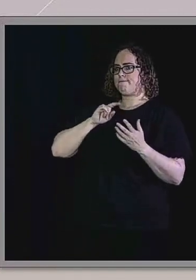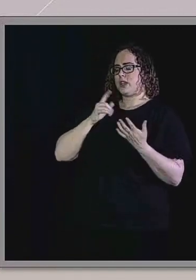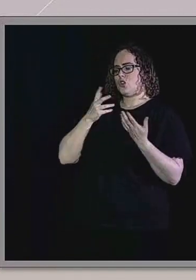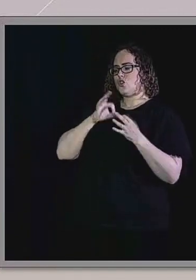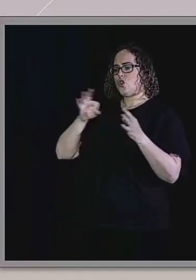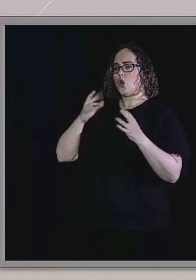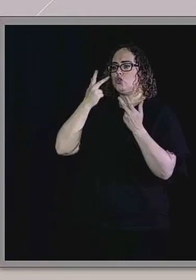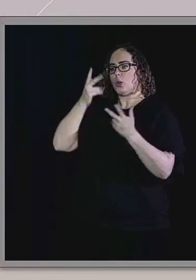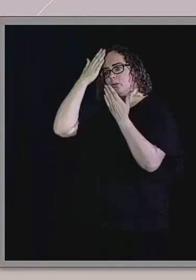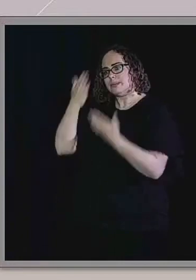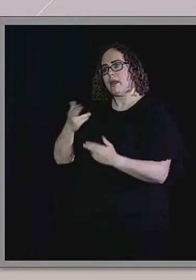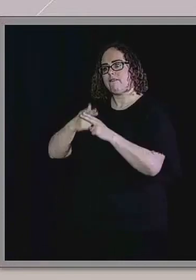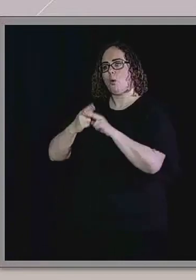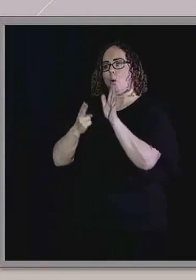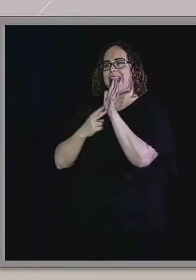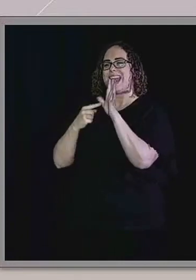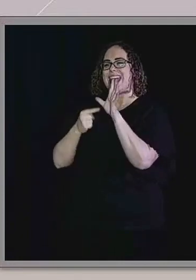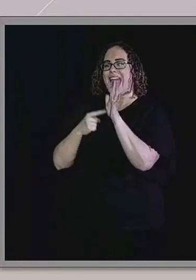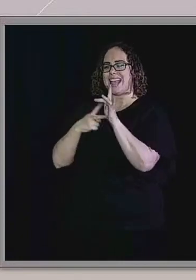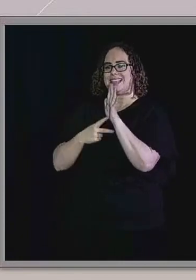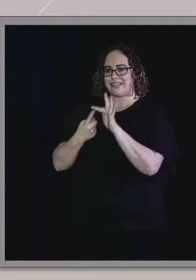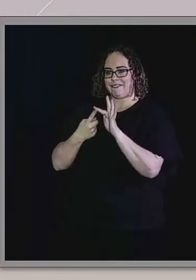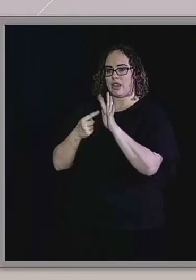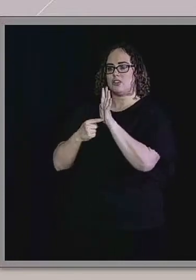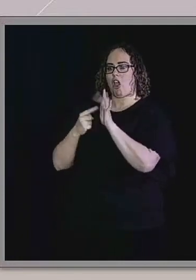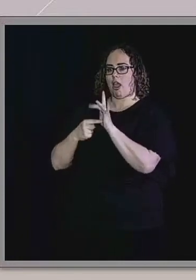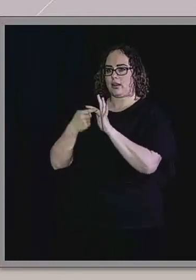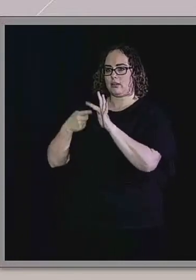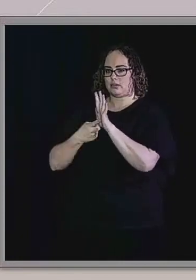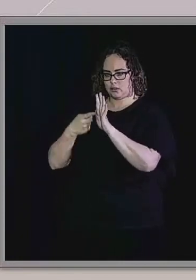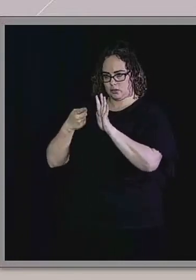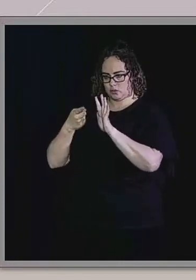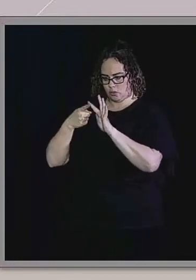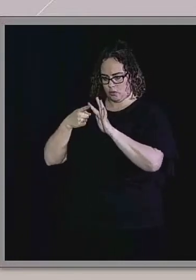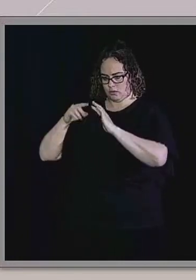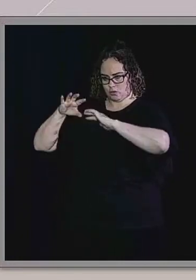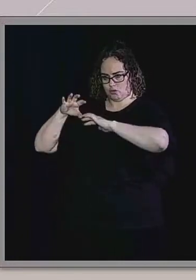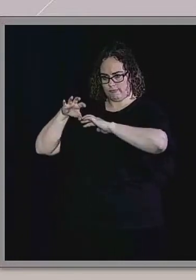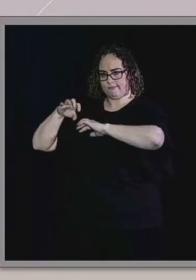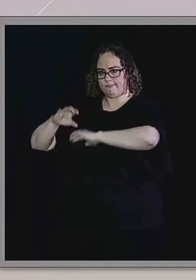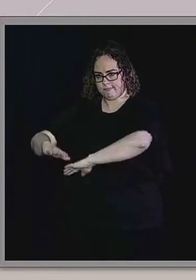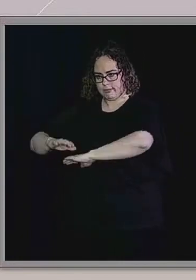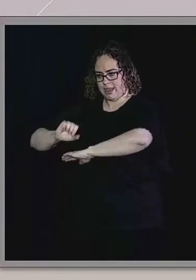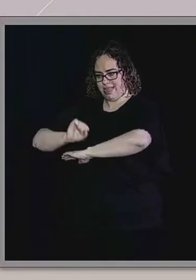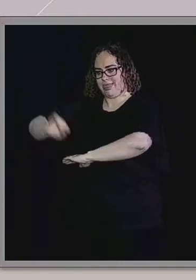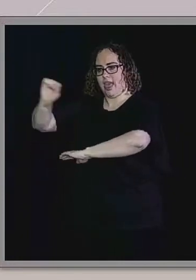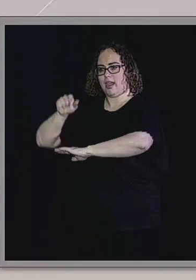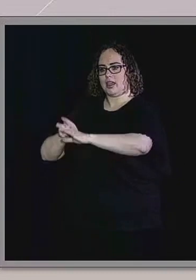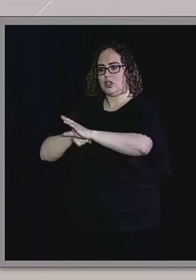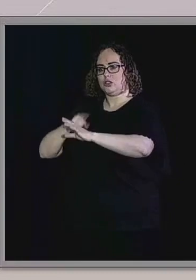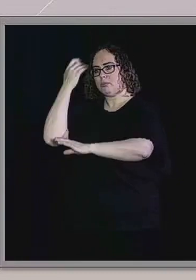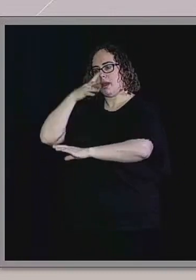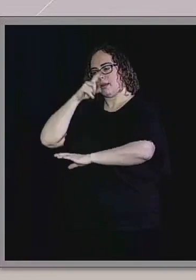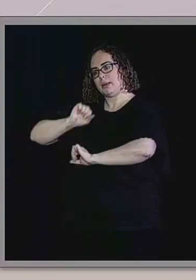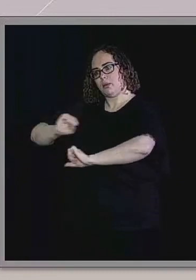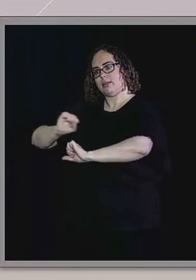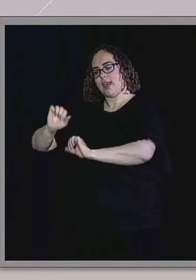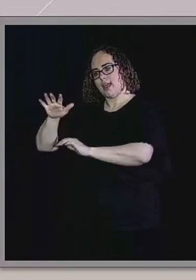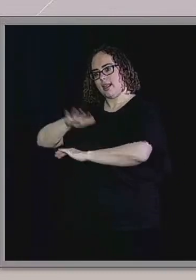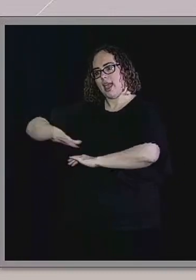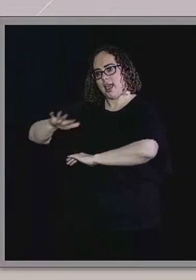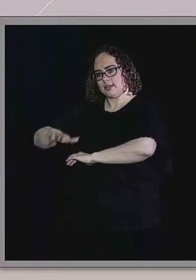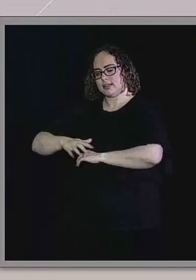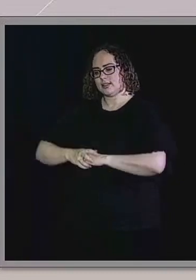really don't have any rights at all. So, we're sort of going back, in a sense, to the bad old days of